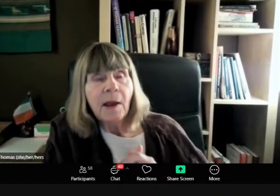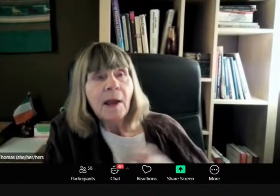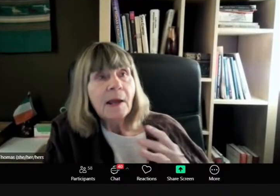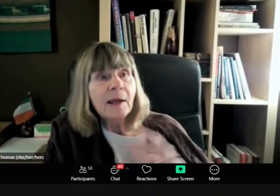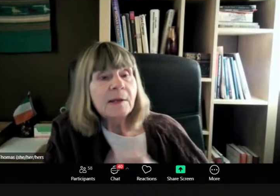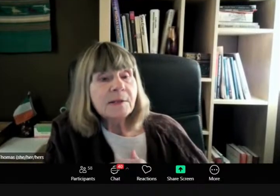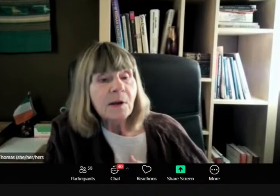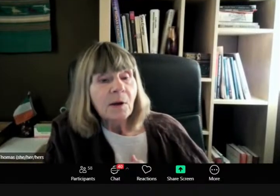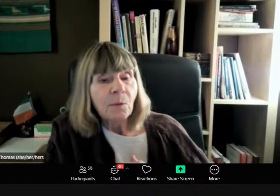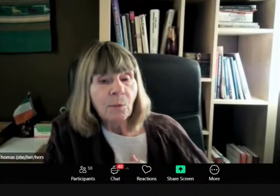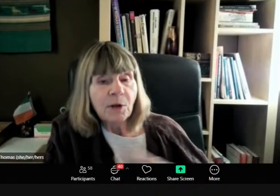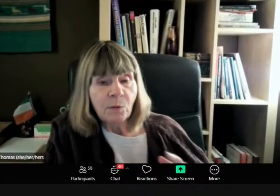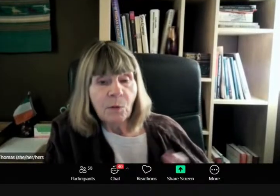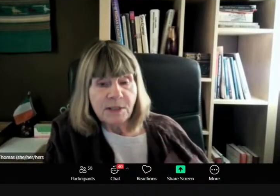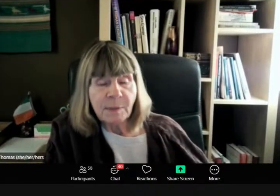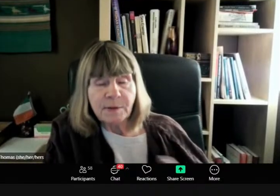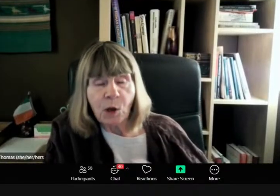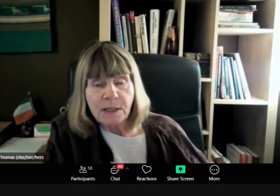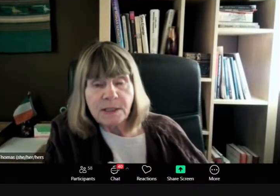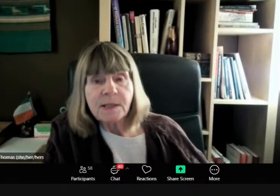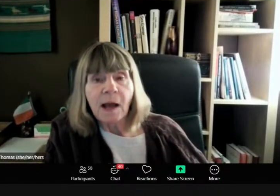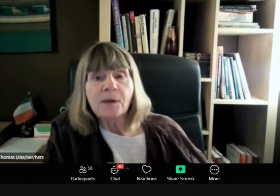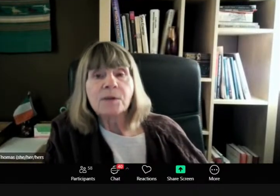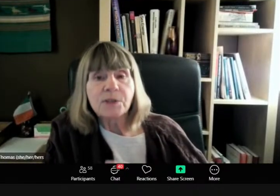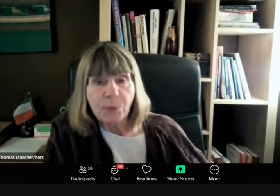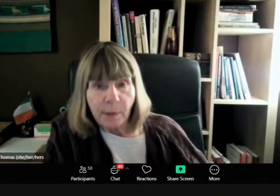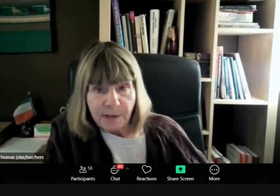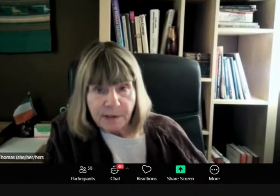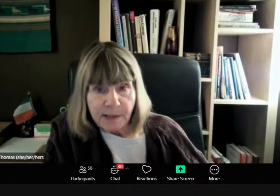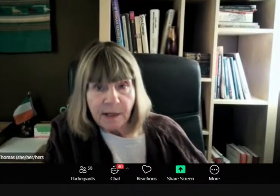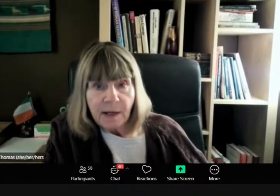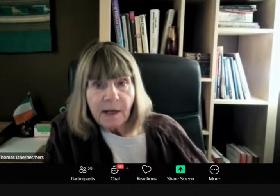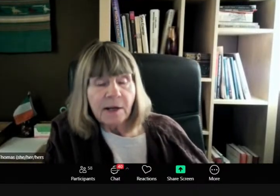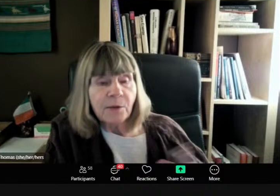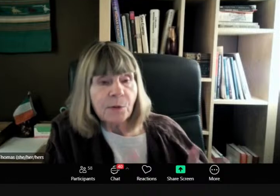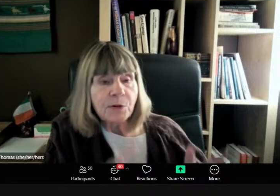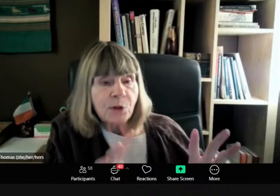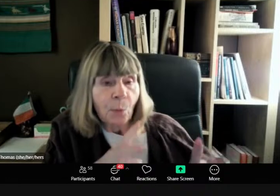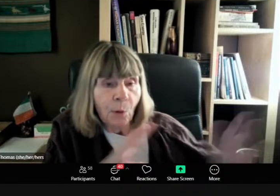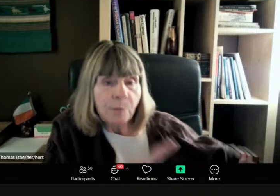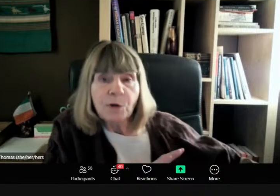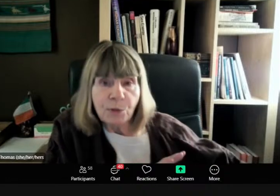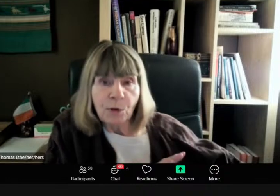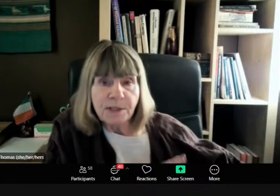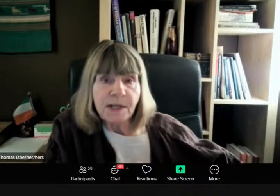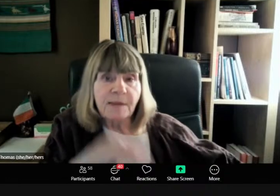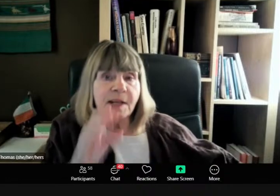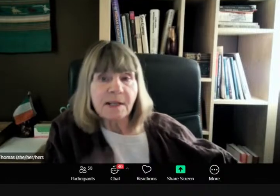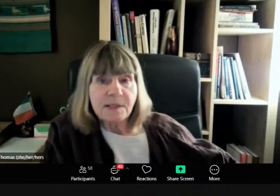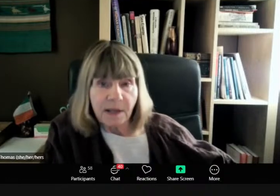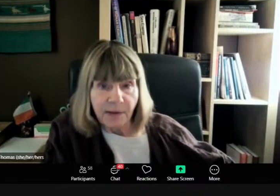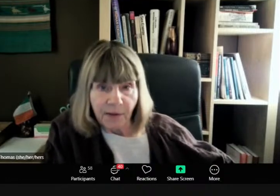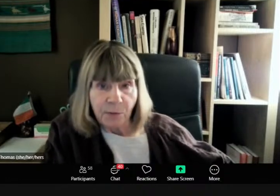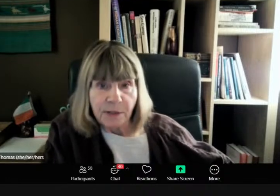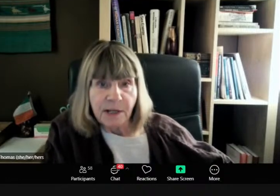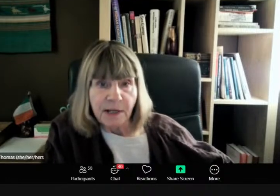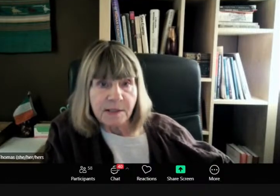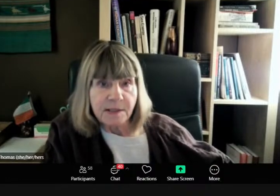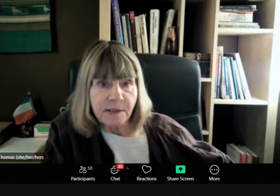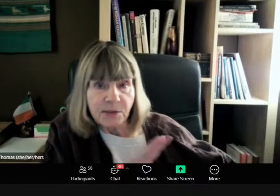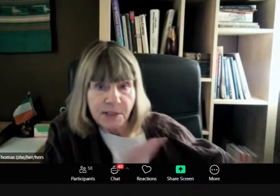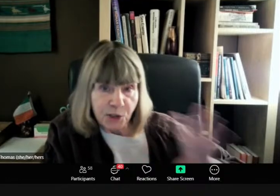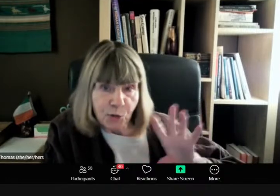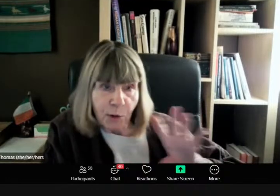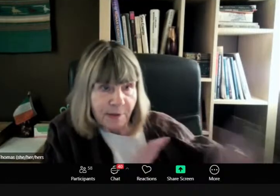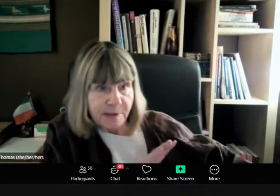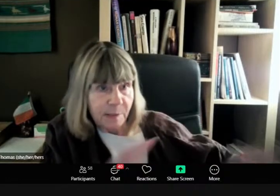therapy is what we sometimes call it desire discrepancy. In other words, one person wants to have sex and the other one